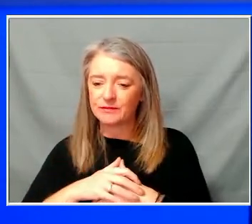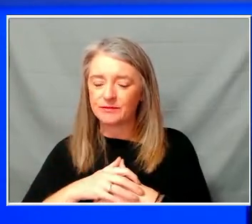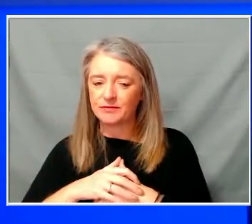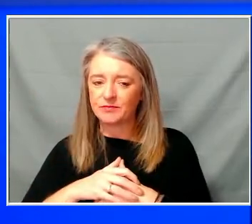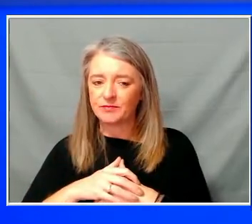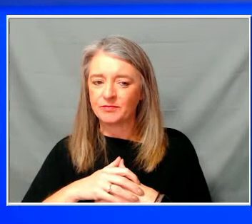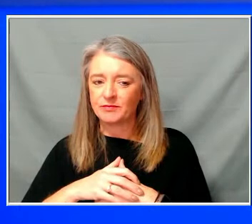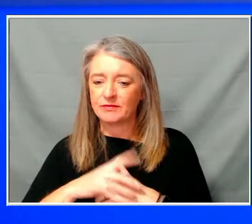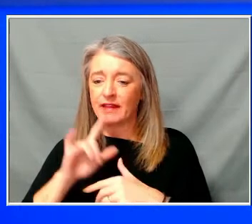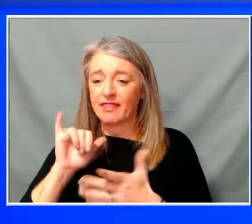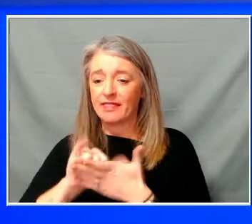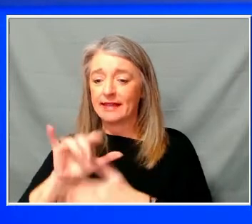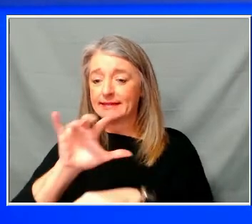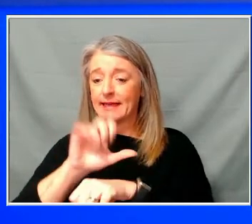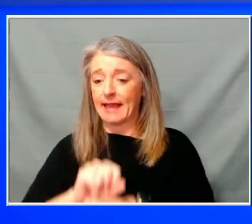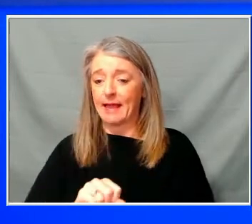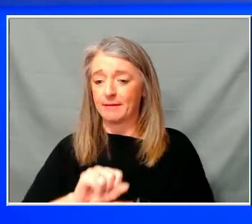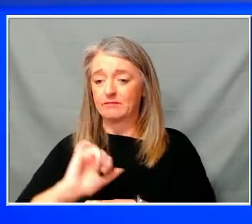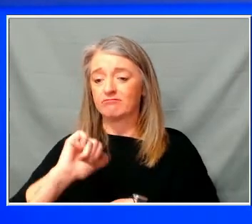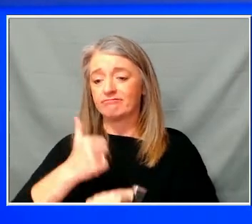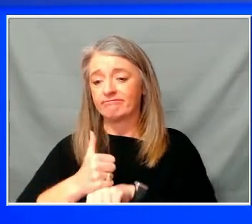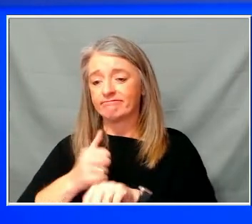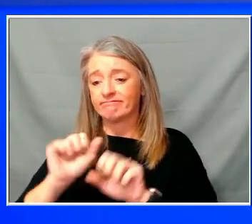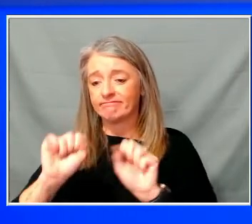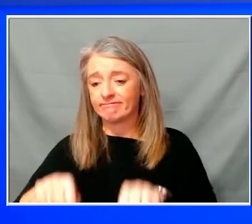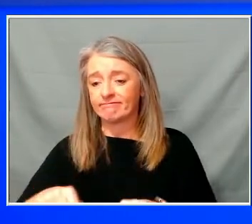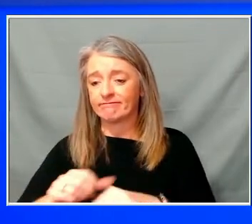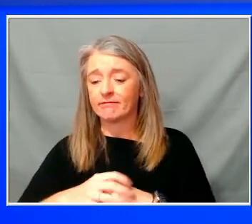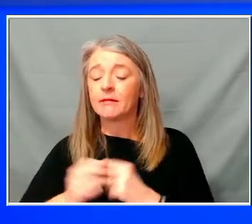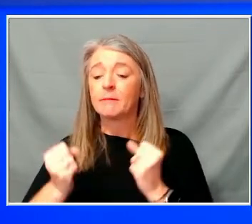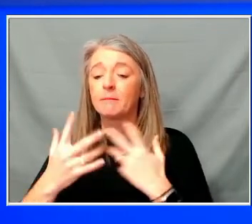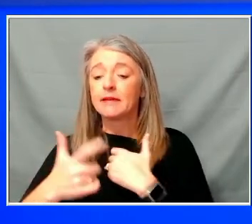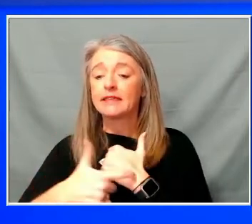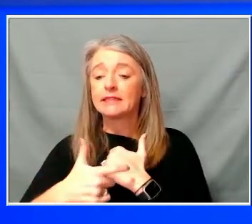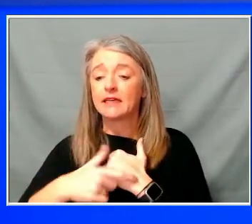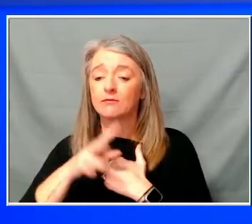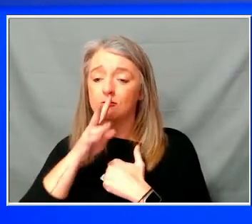a habit that you can form. And, a lot of times when we talk about habits,